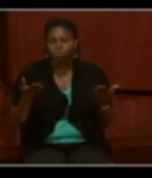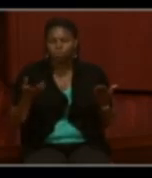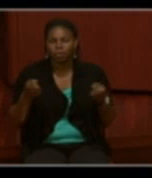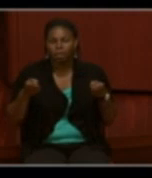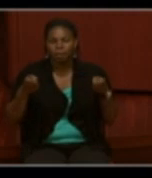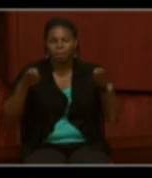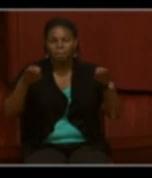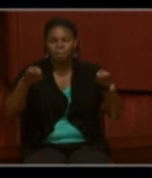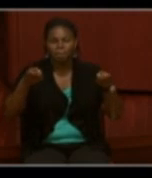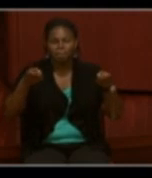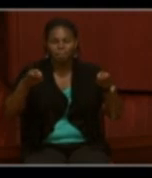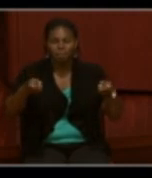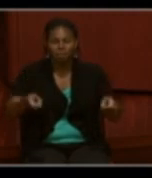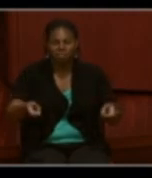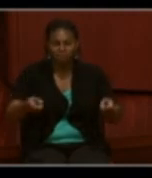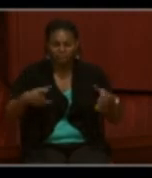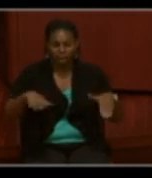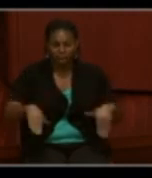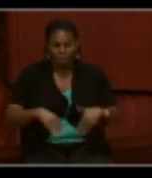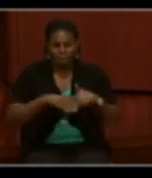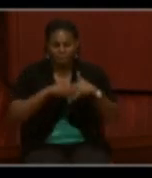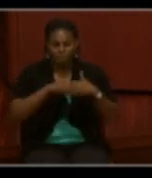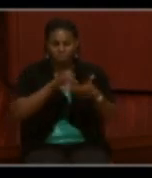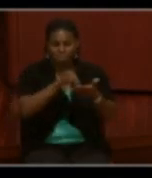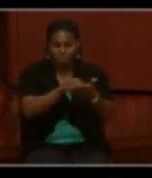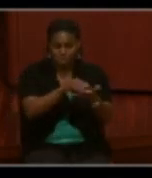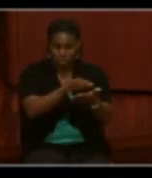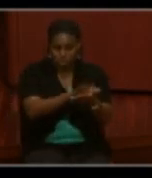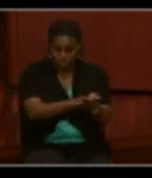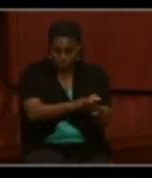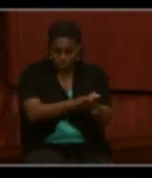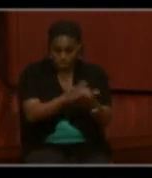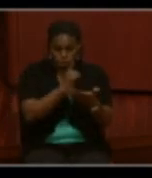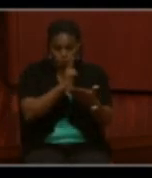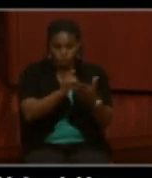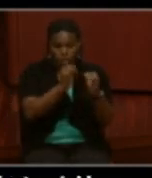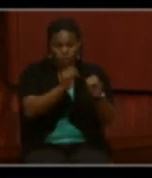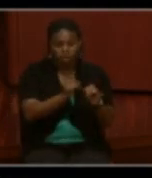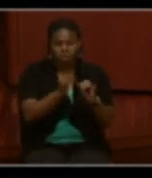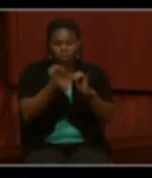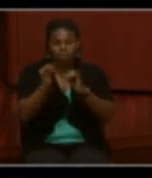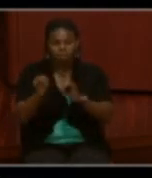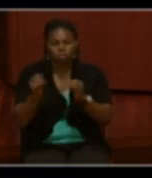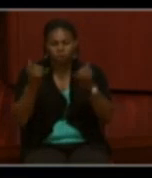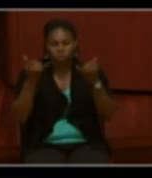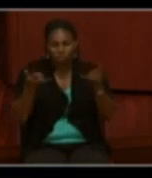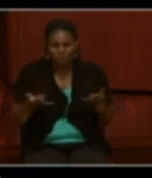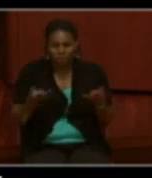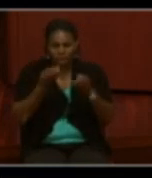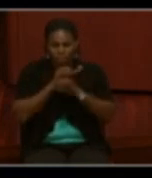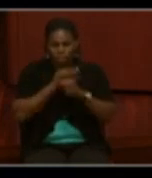provide official marriage documents for individuals who were now free